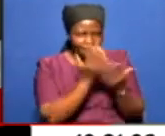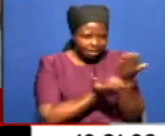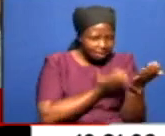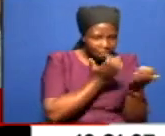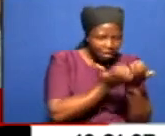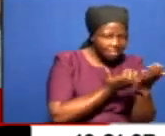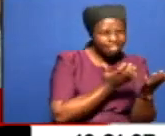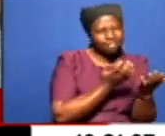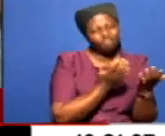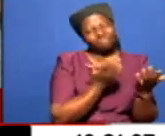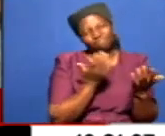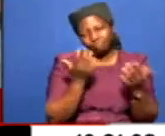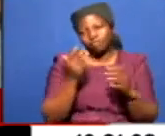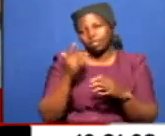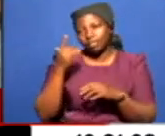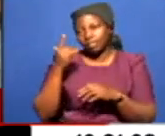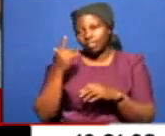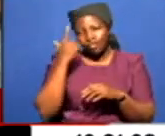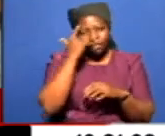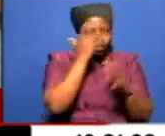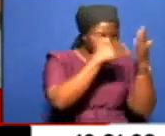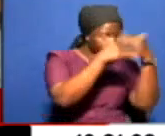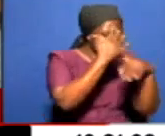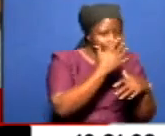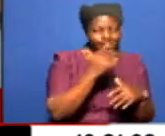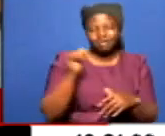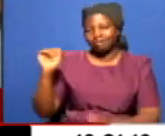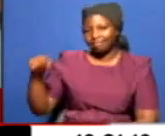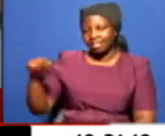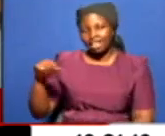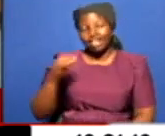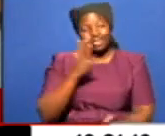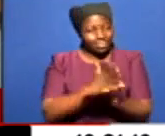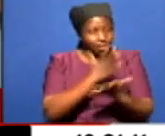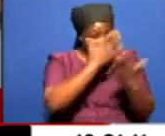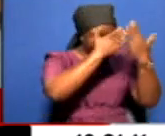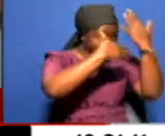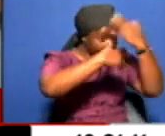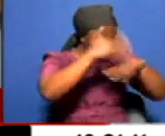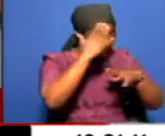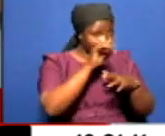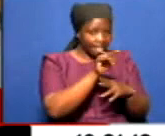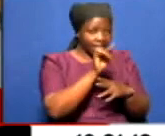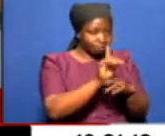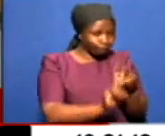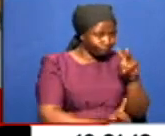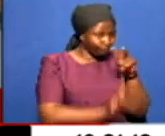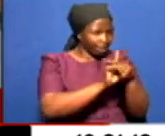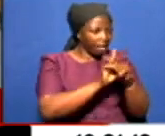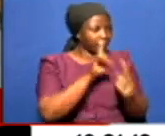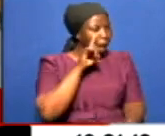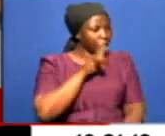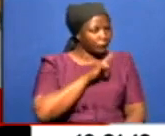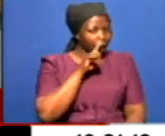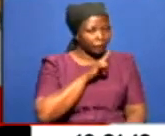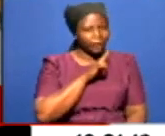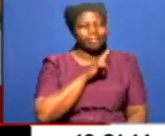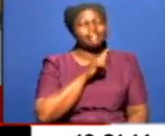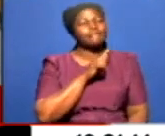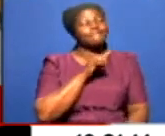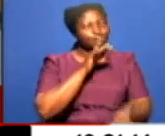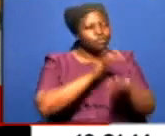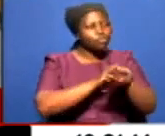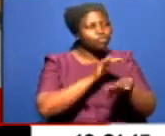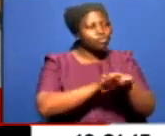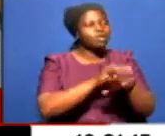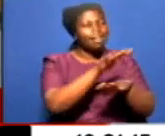for security assessment yes. for even universities? Yes, yes. And universities are emerging as very, very fertile grounds for radicalization. Yes. And we